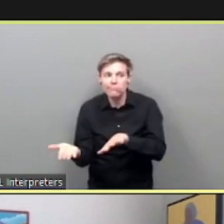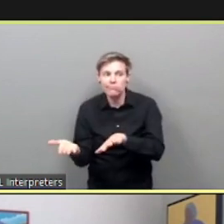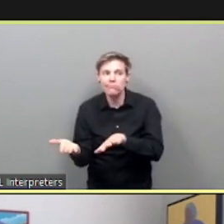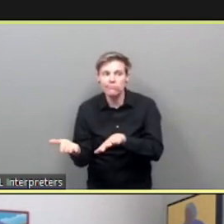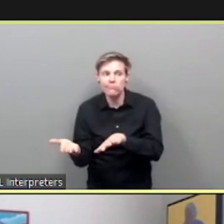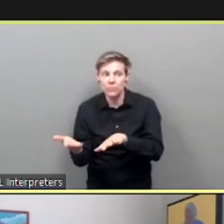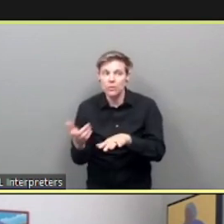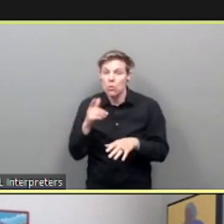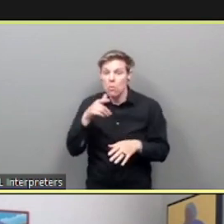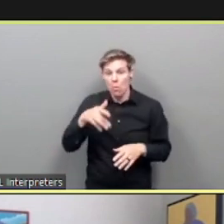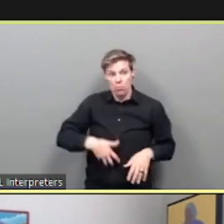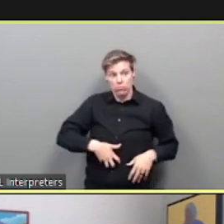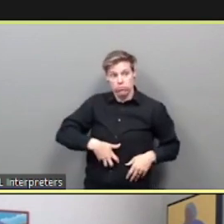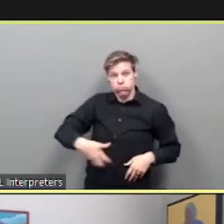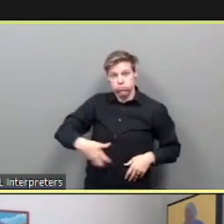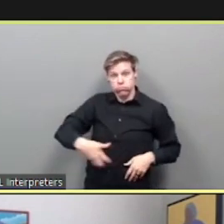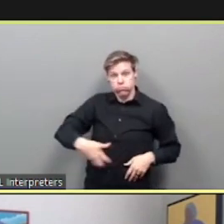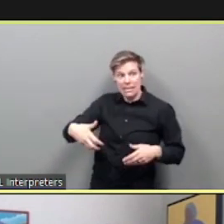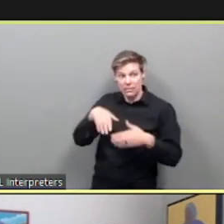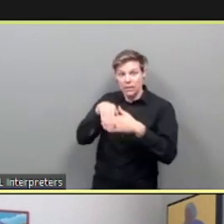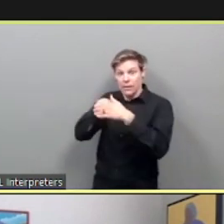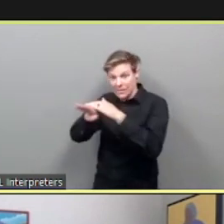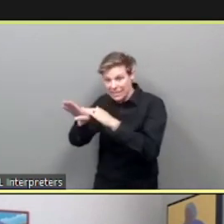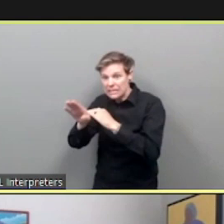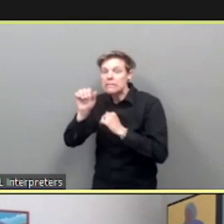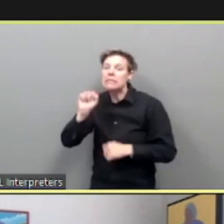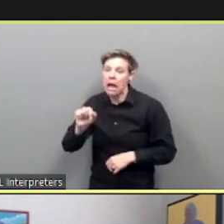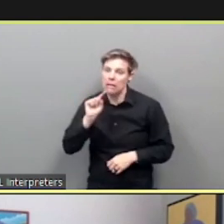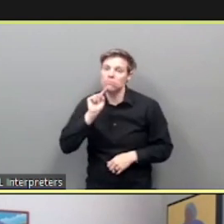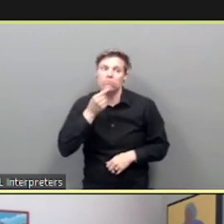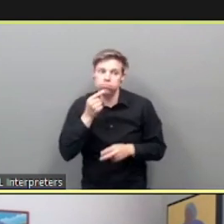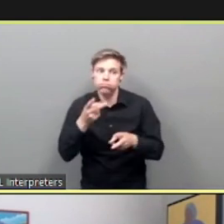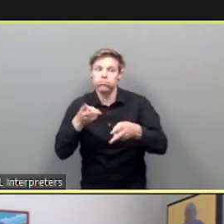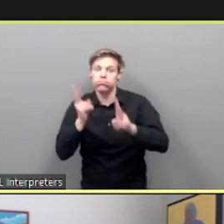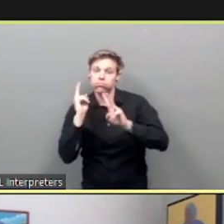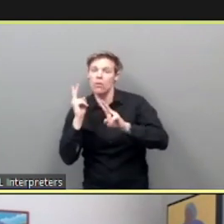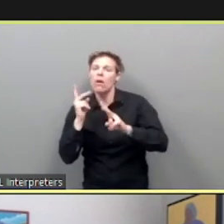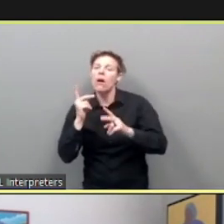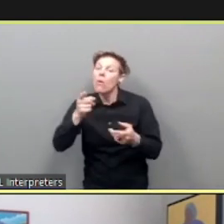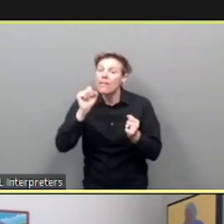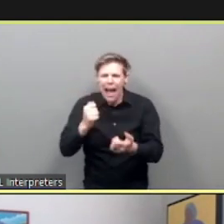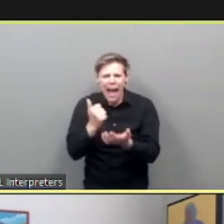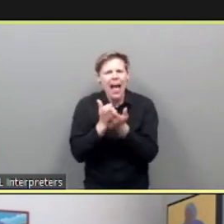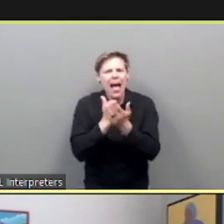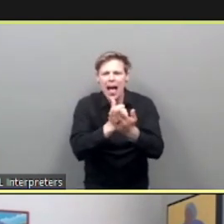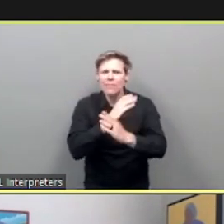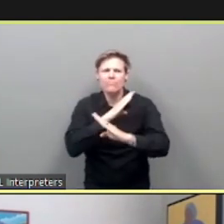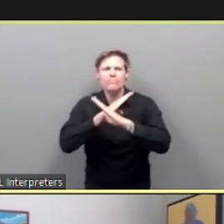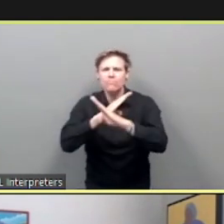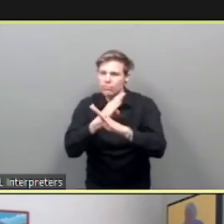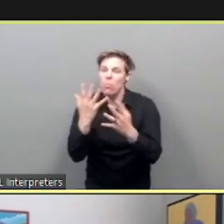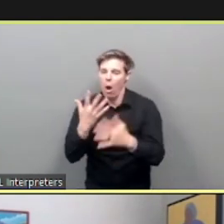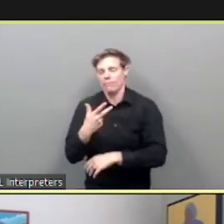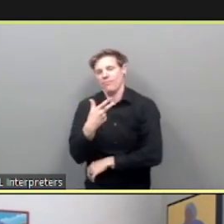very severe illness, and the way we can prevent this is by getting vaccinated. Next slide.